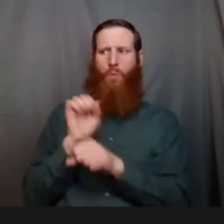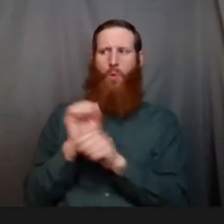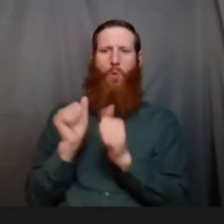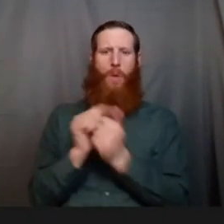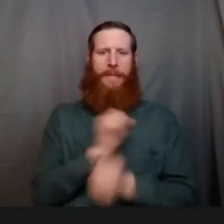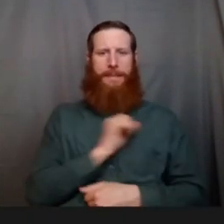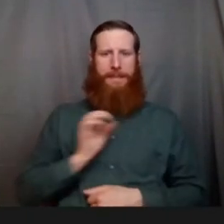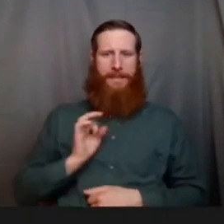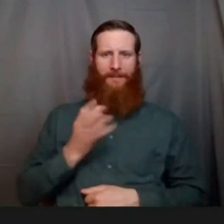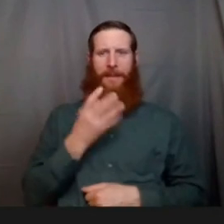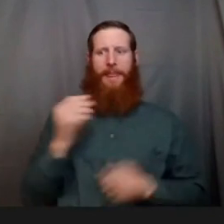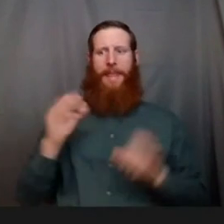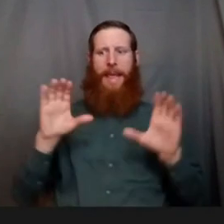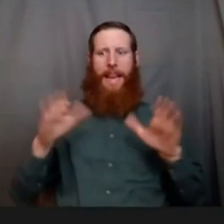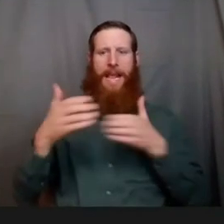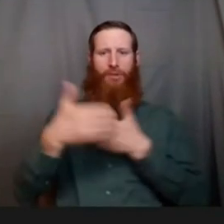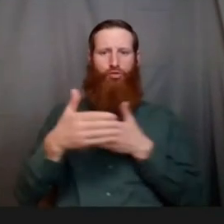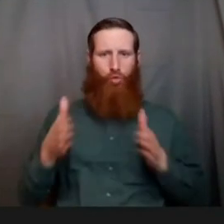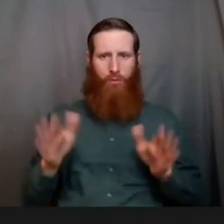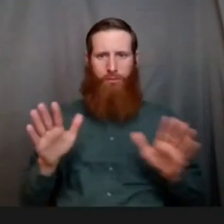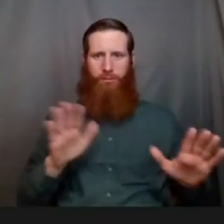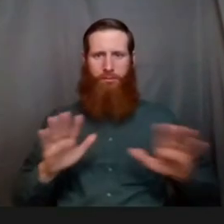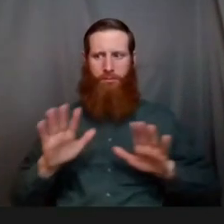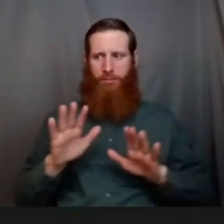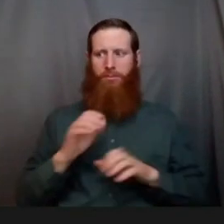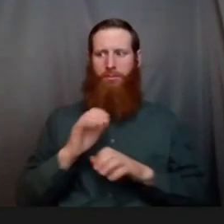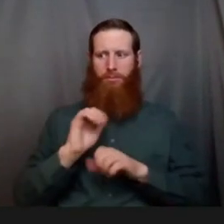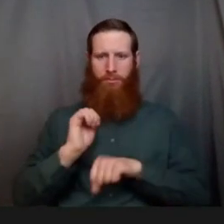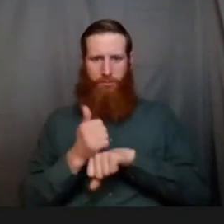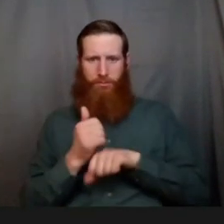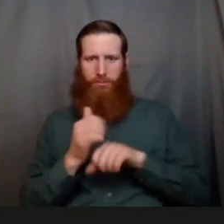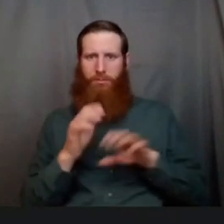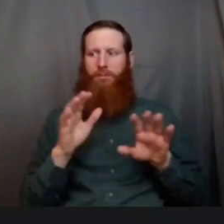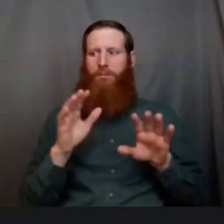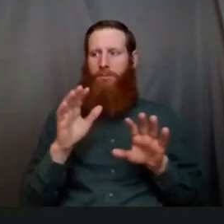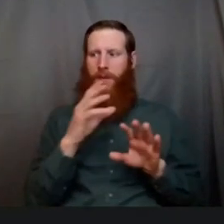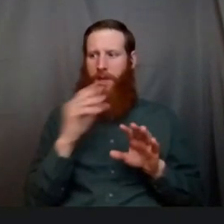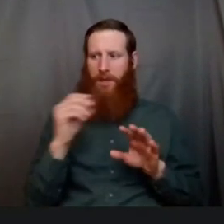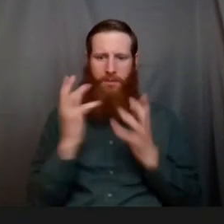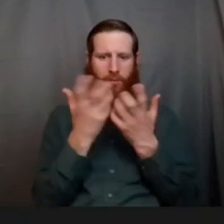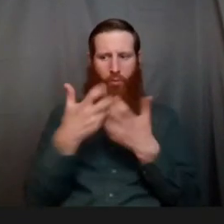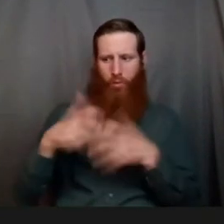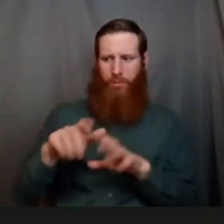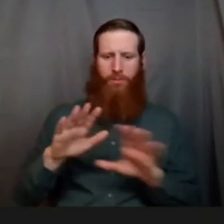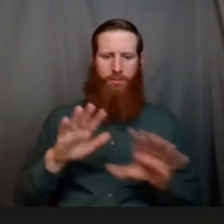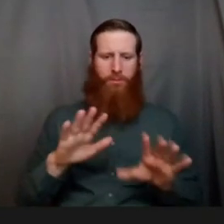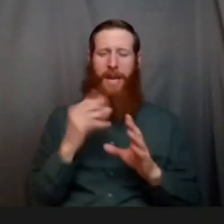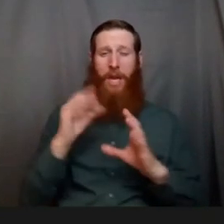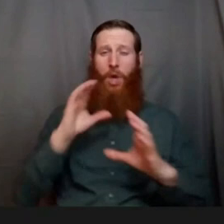their classrooms just to make sure that all of that works and flows, and they will communicate to families those